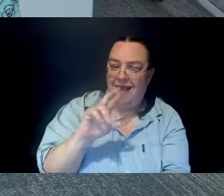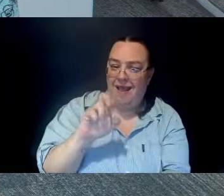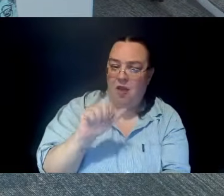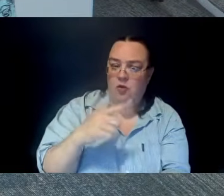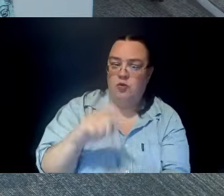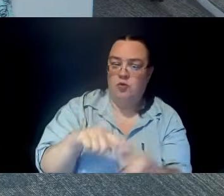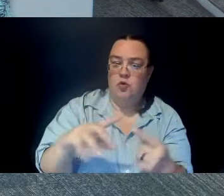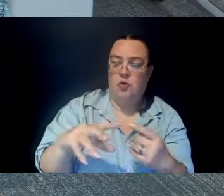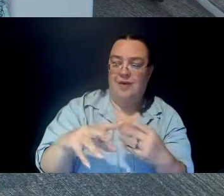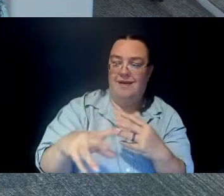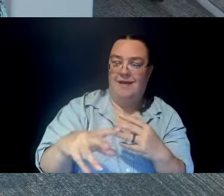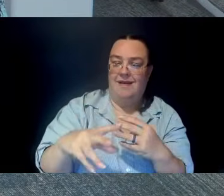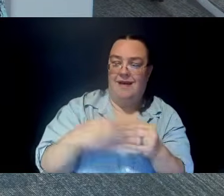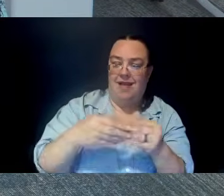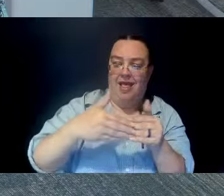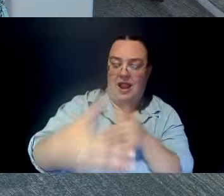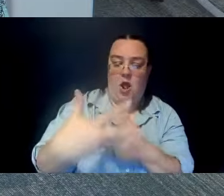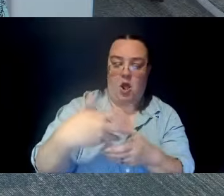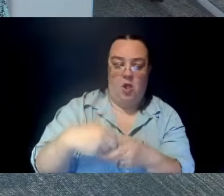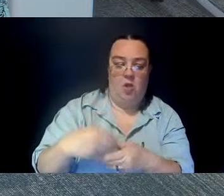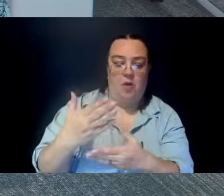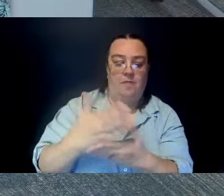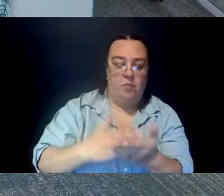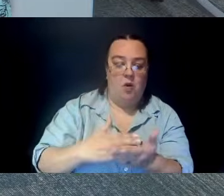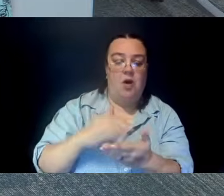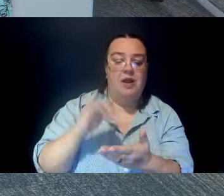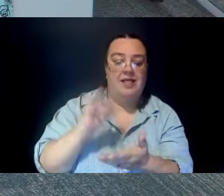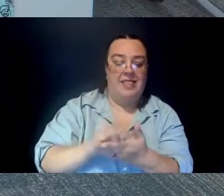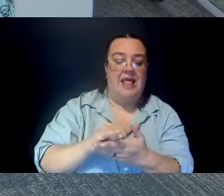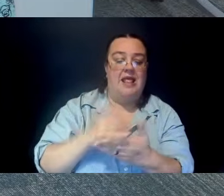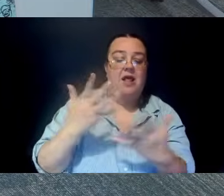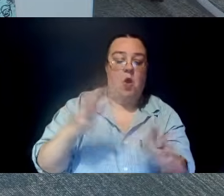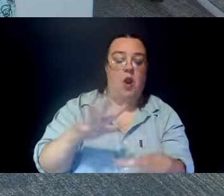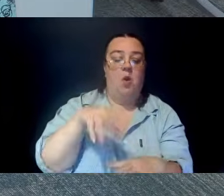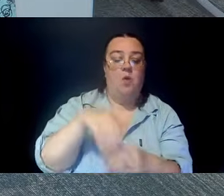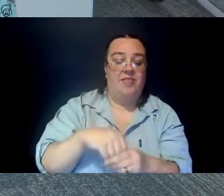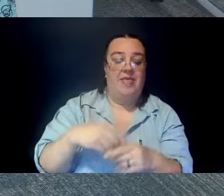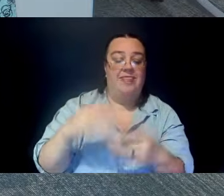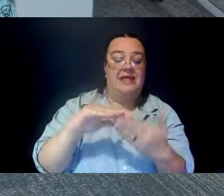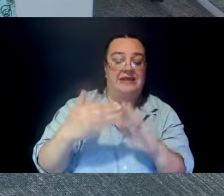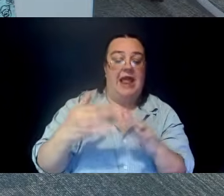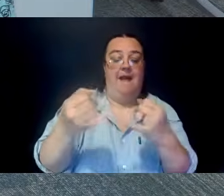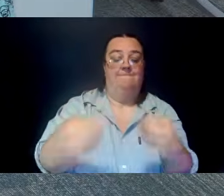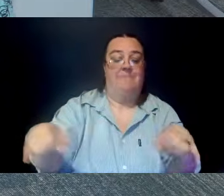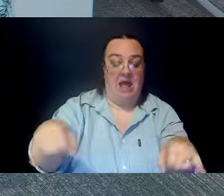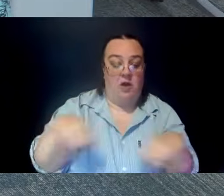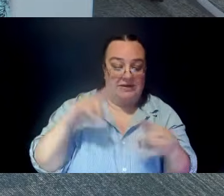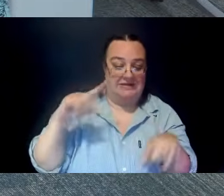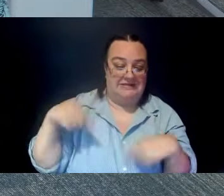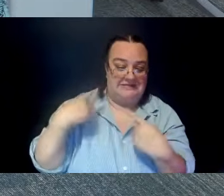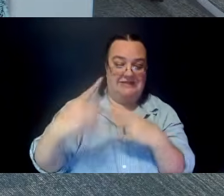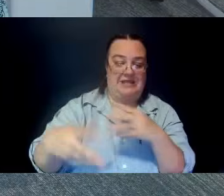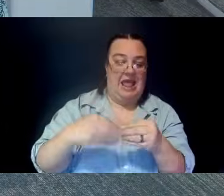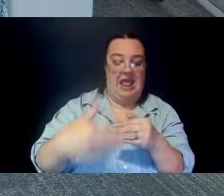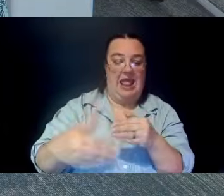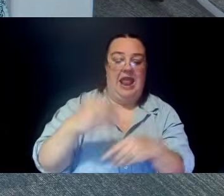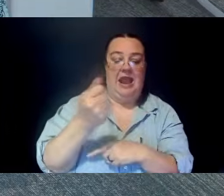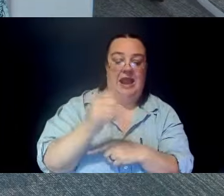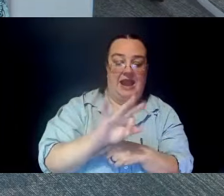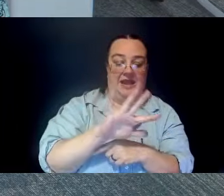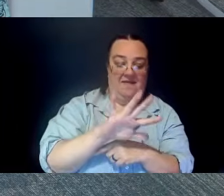includes parcels which have been within the town's boundaries since their annexation in 1958 and